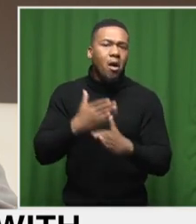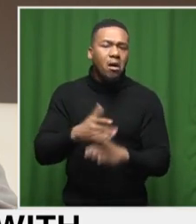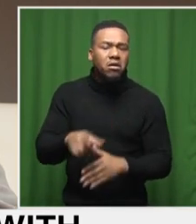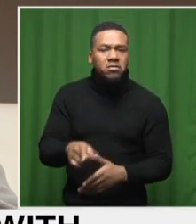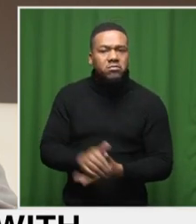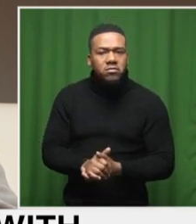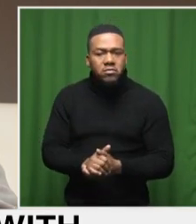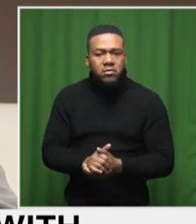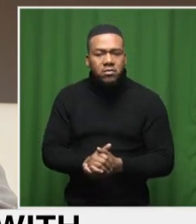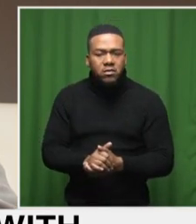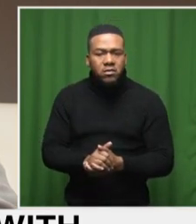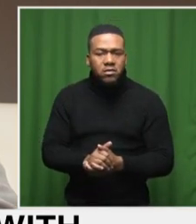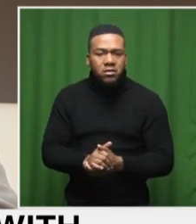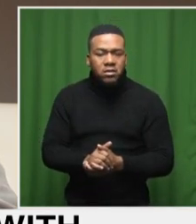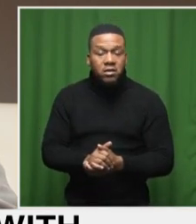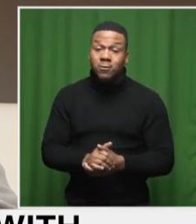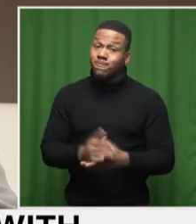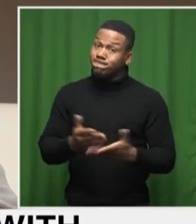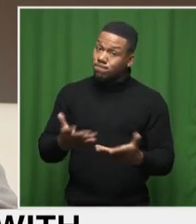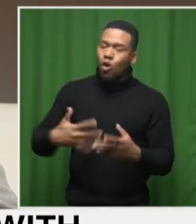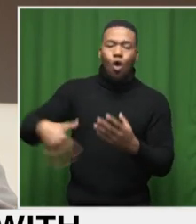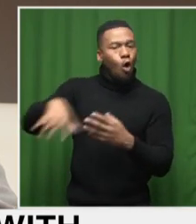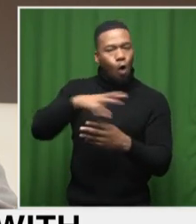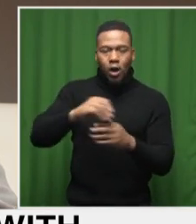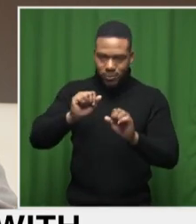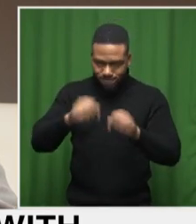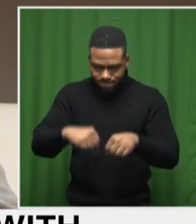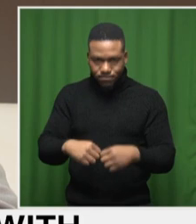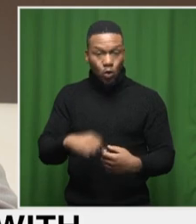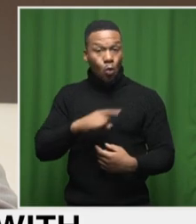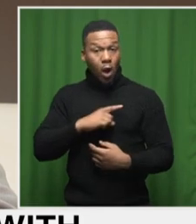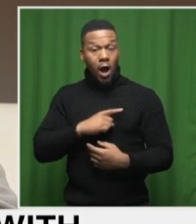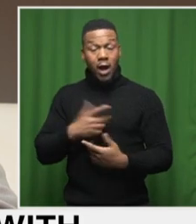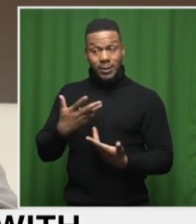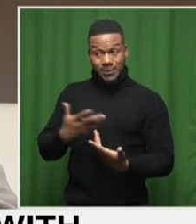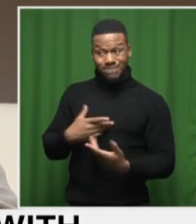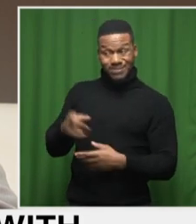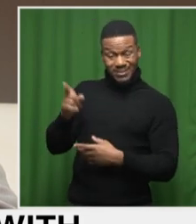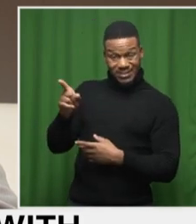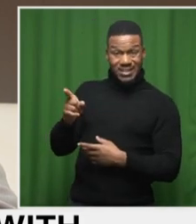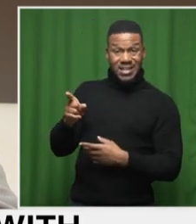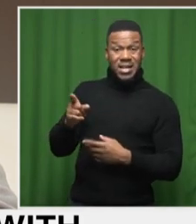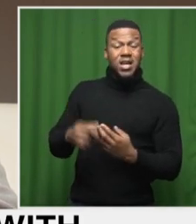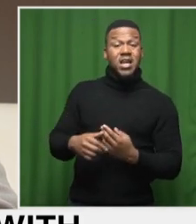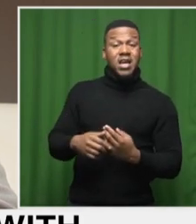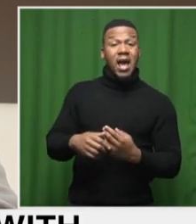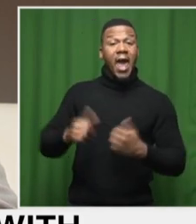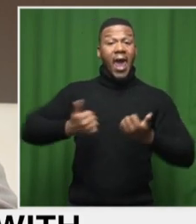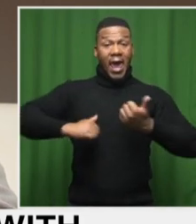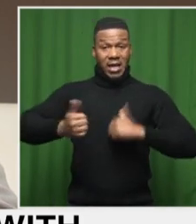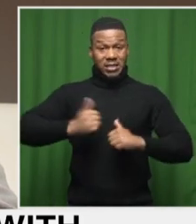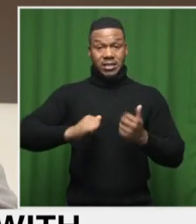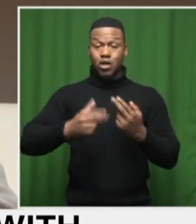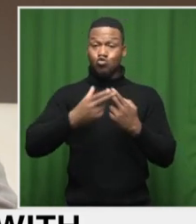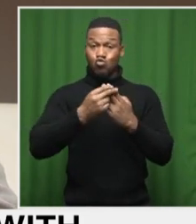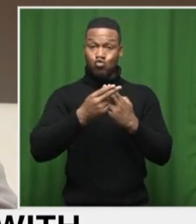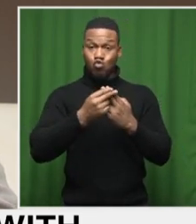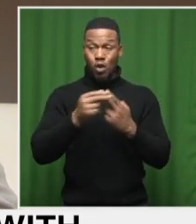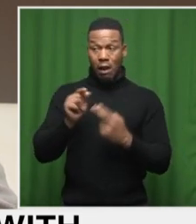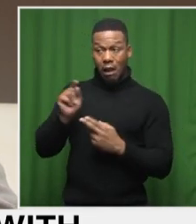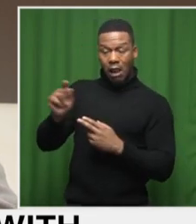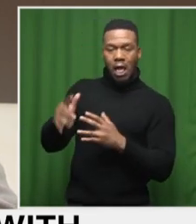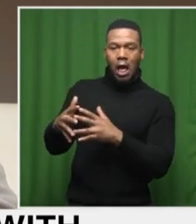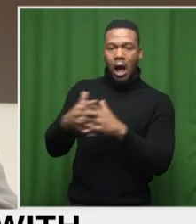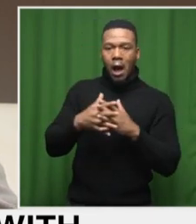this is part of the collective bargaining process. The American Actors Union, as you know, is engaged in